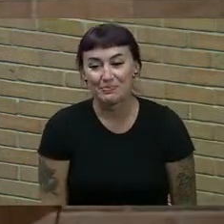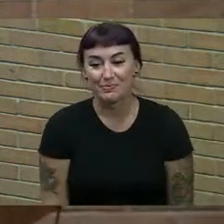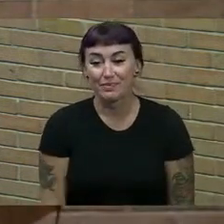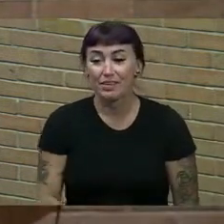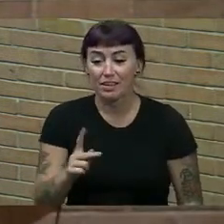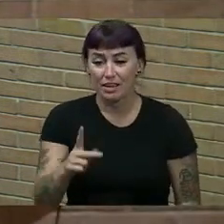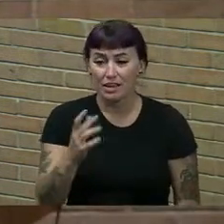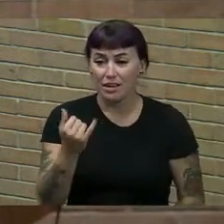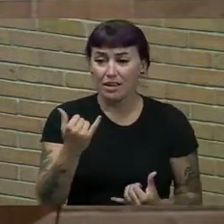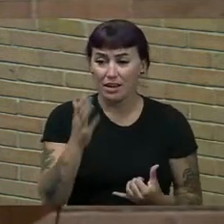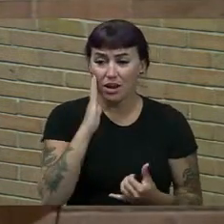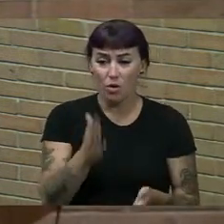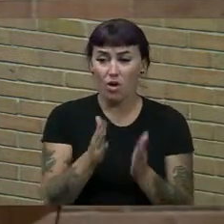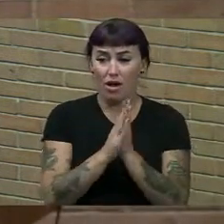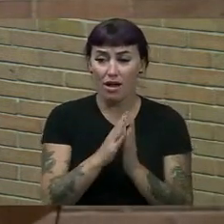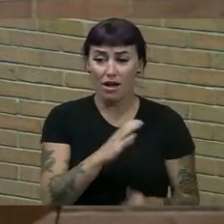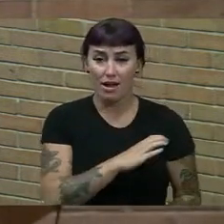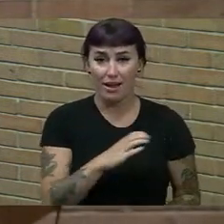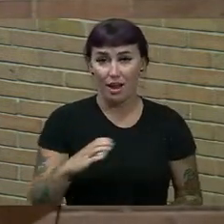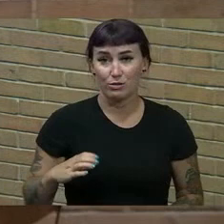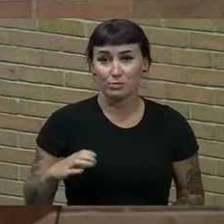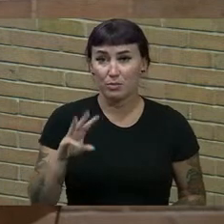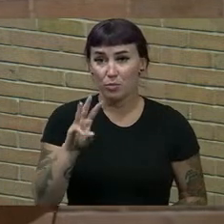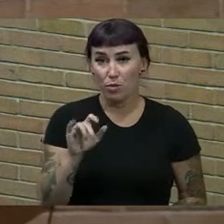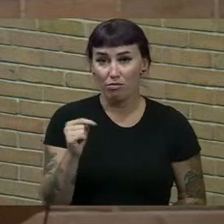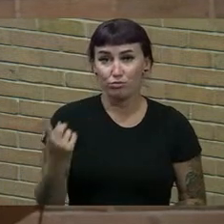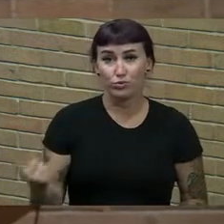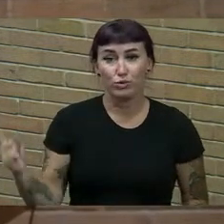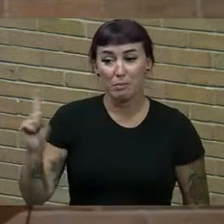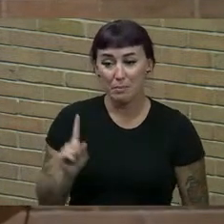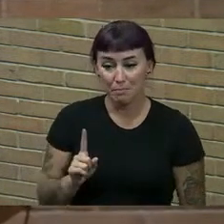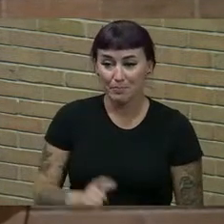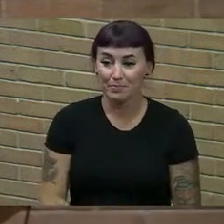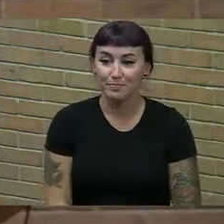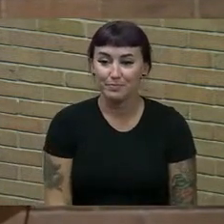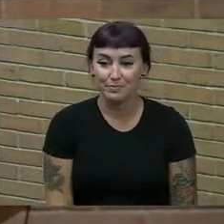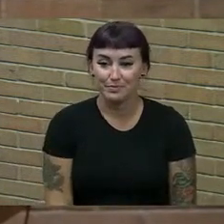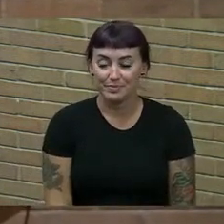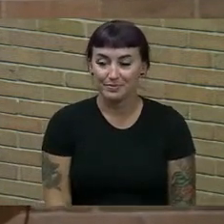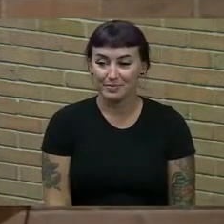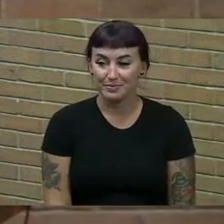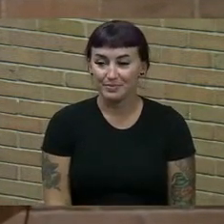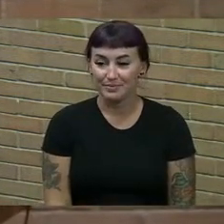Okay, I am going to ask Councilmember Wilk to join me at the podium.